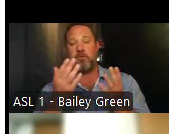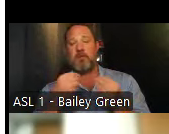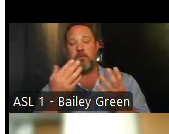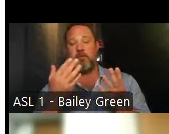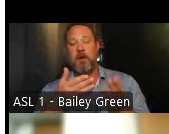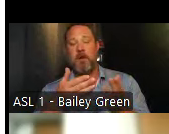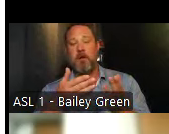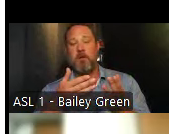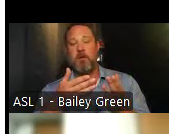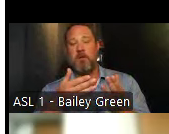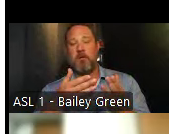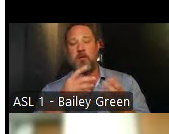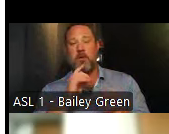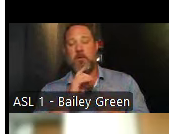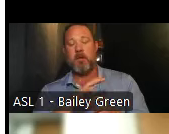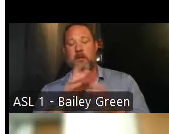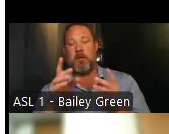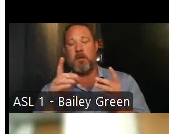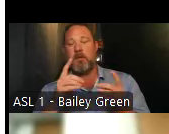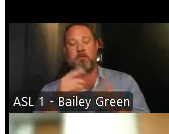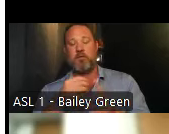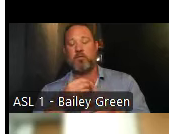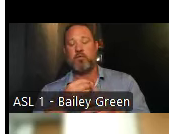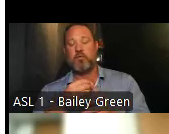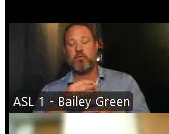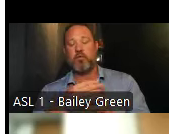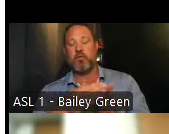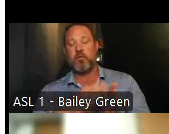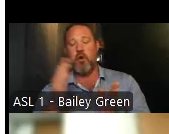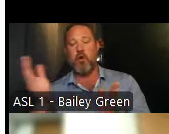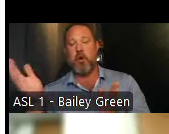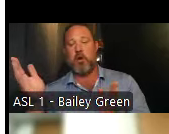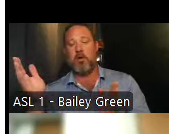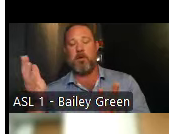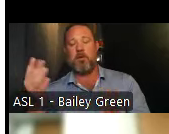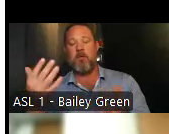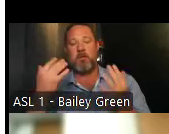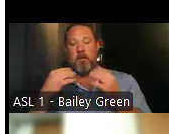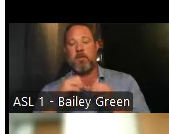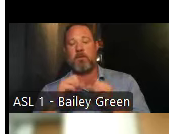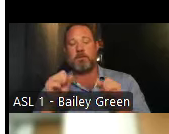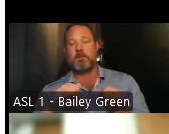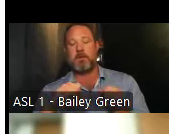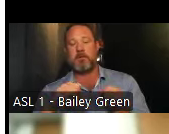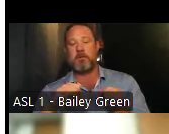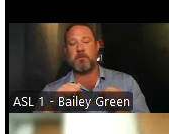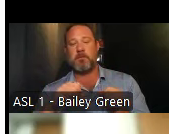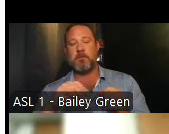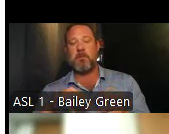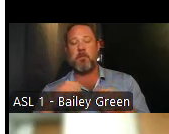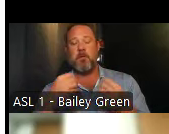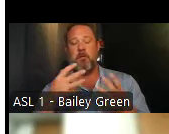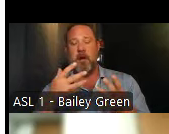providers, and they believe that the definition is too broad and could overload the system. The author provided a response to